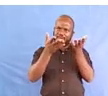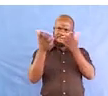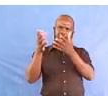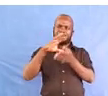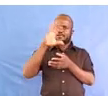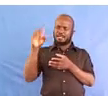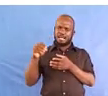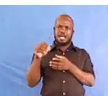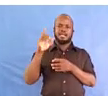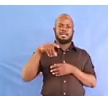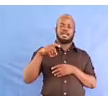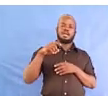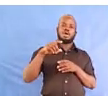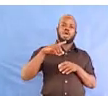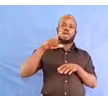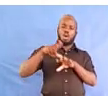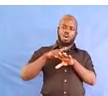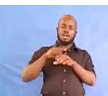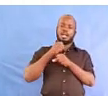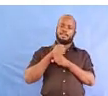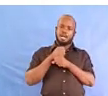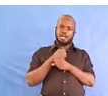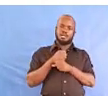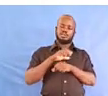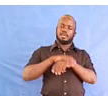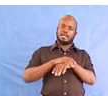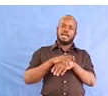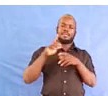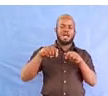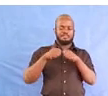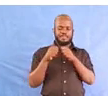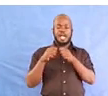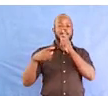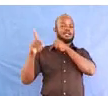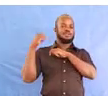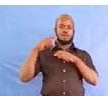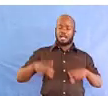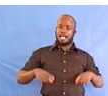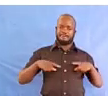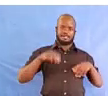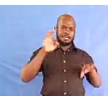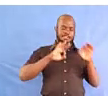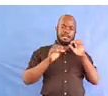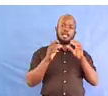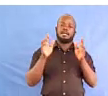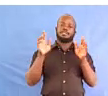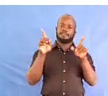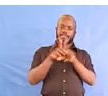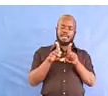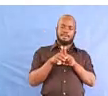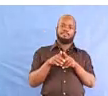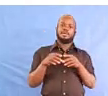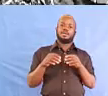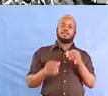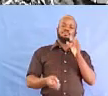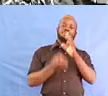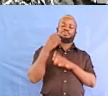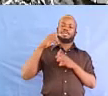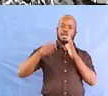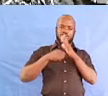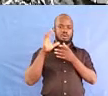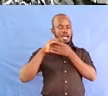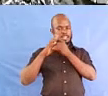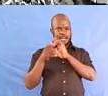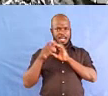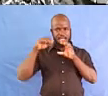raw resources in Africa and needed local labor to extract it. This led to a disruption of traditional lifestyles and the